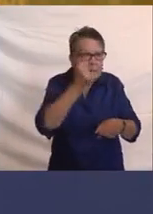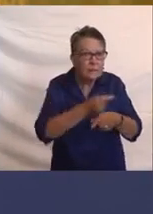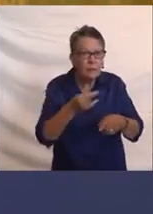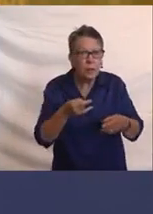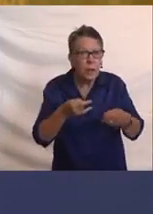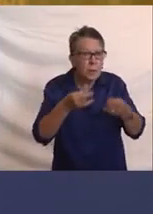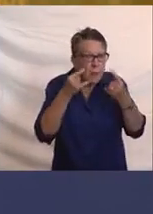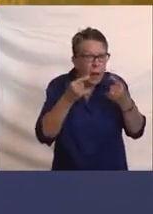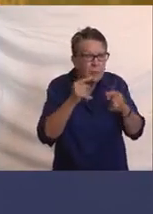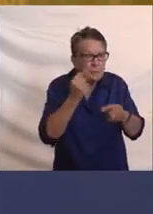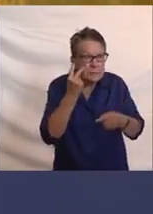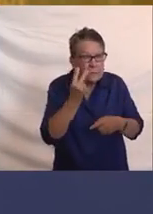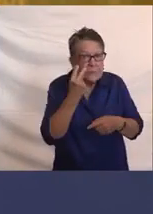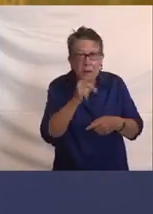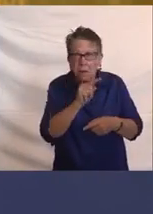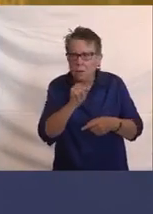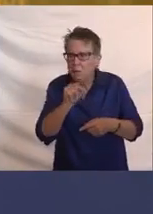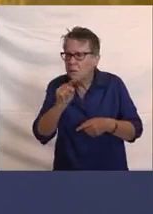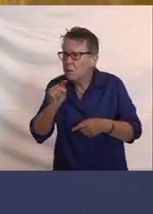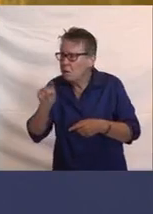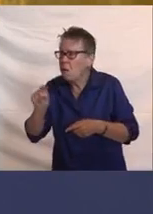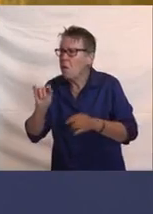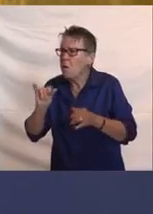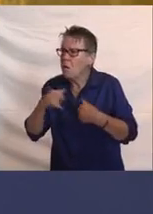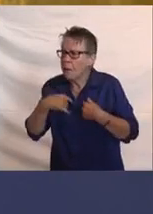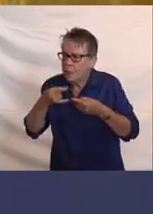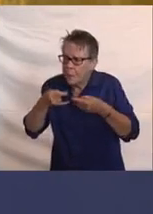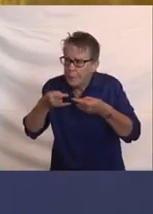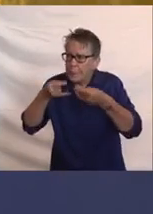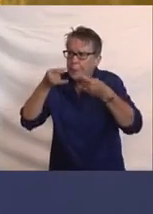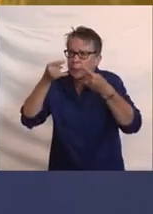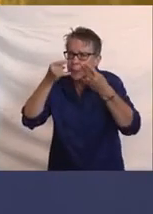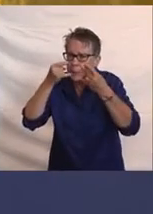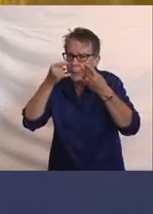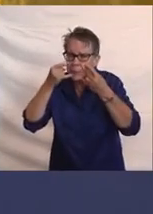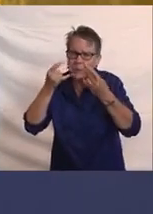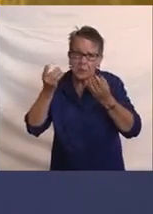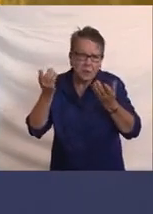start. I mentioned that a lot of these child care centers are already